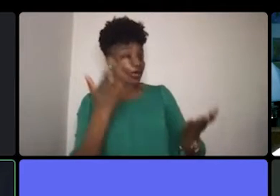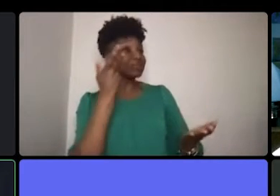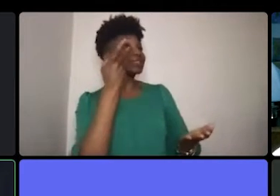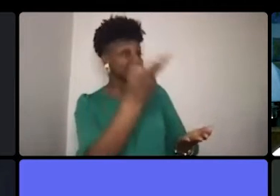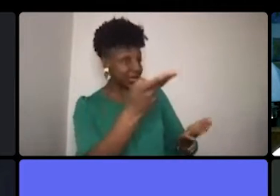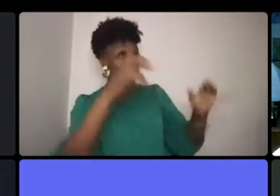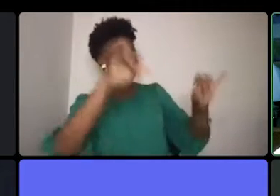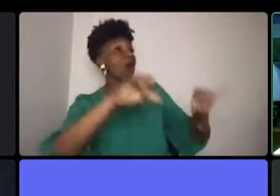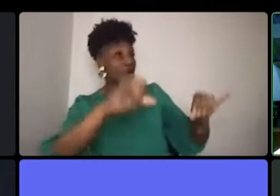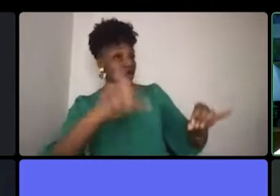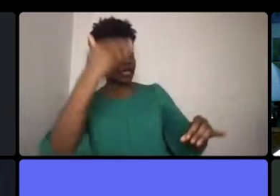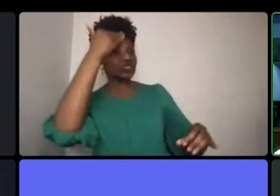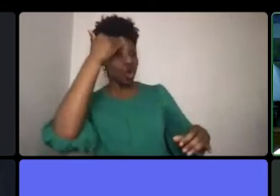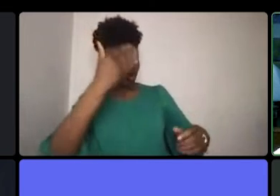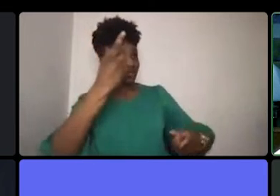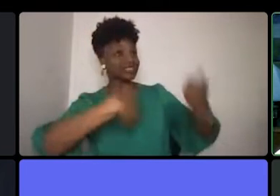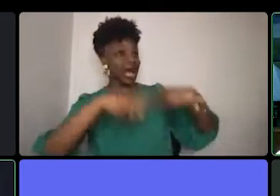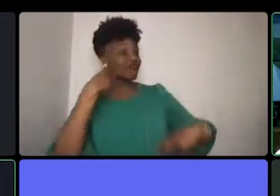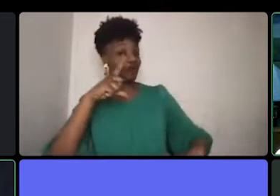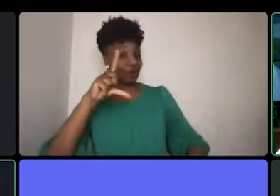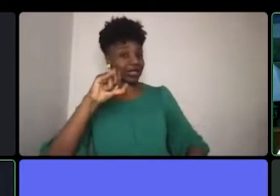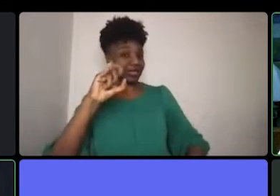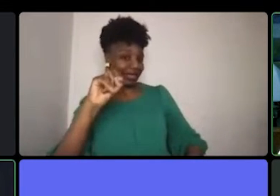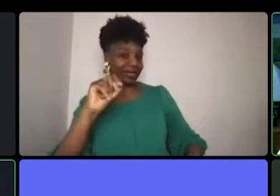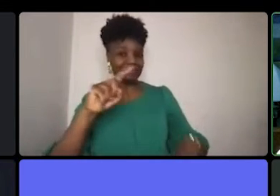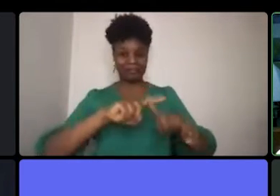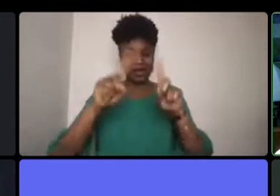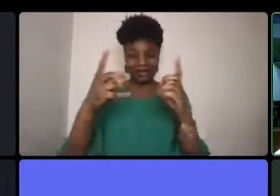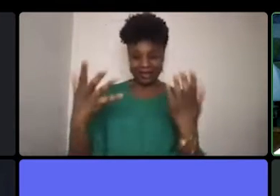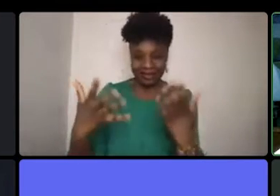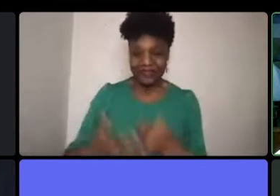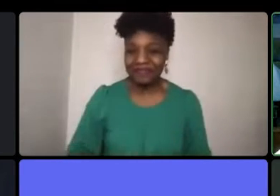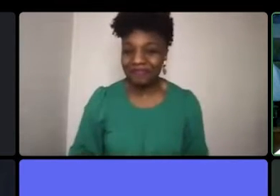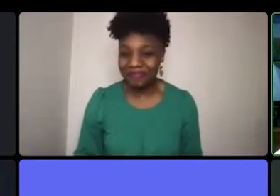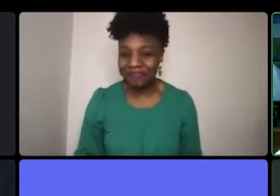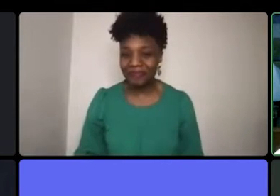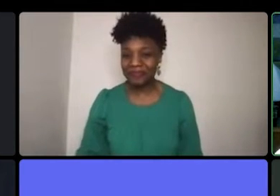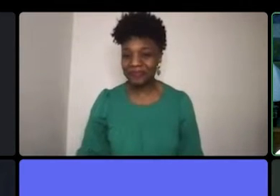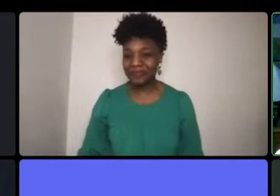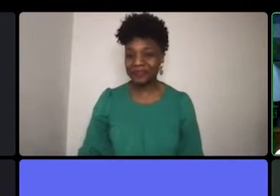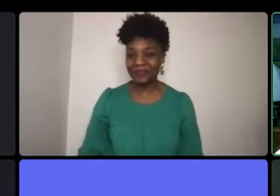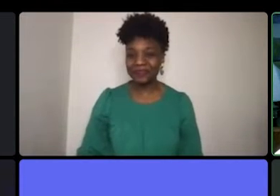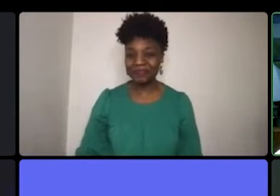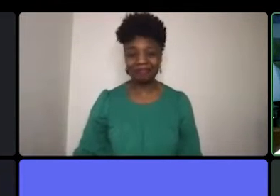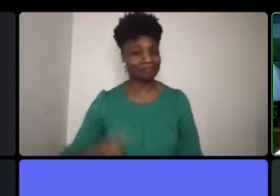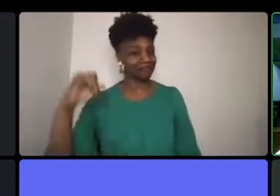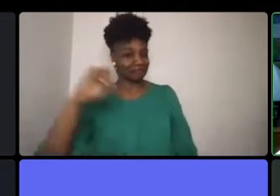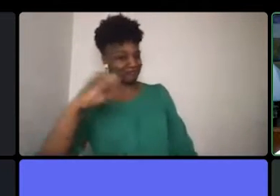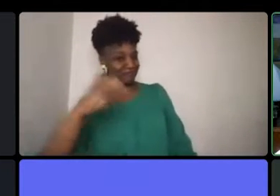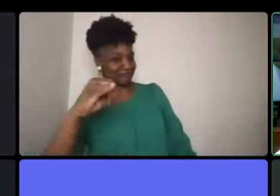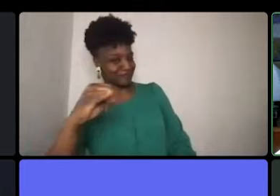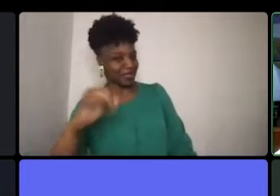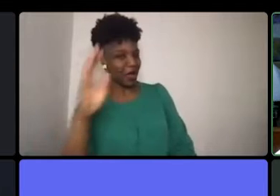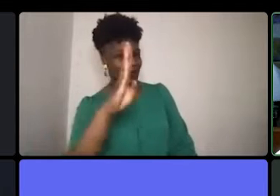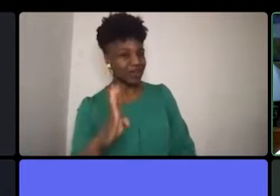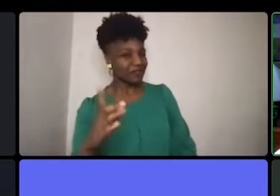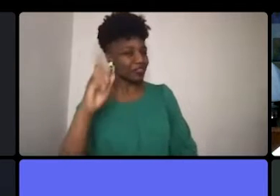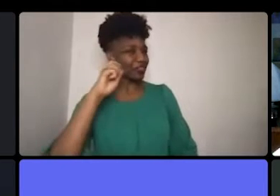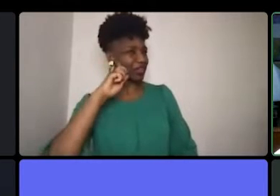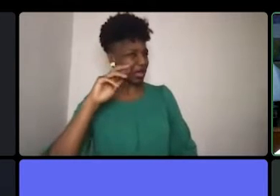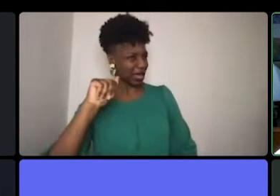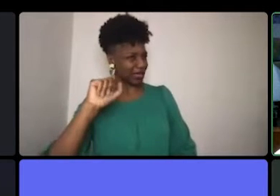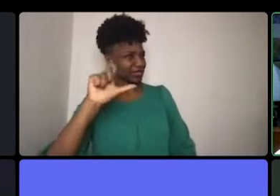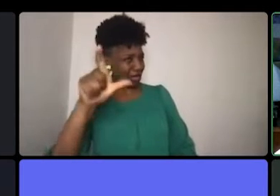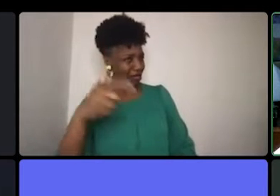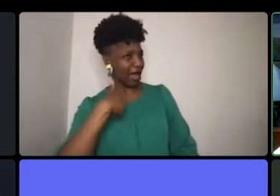side or two or Just I would have piece never it thought. together. I would have never thought you guys had like slang with it. Like